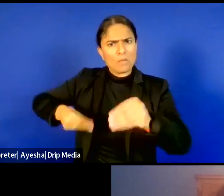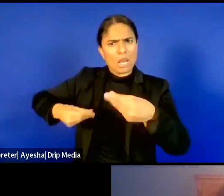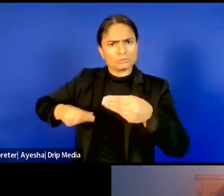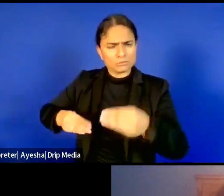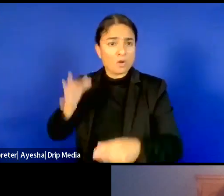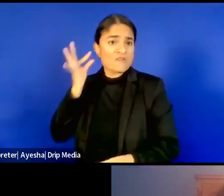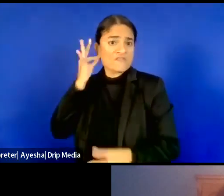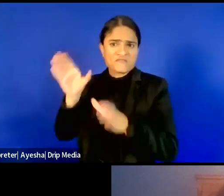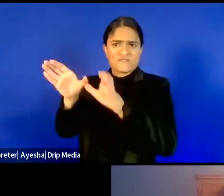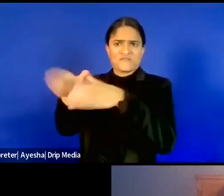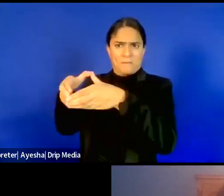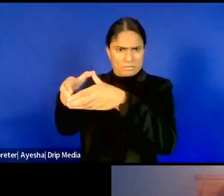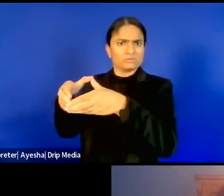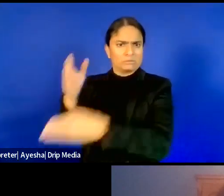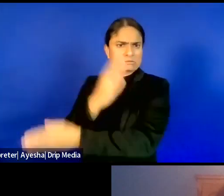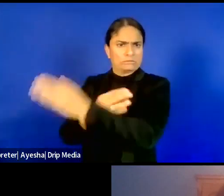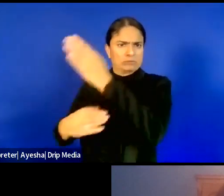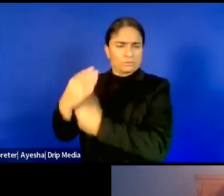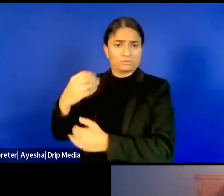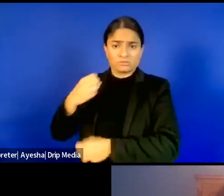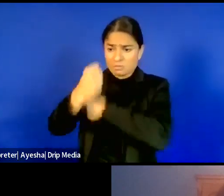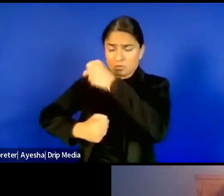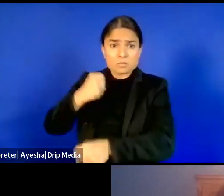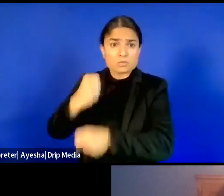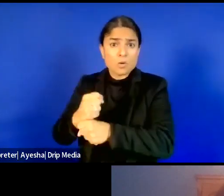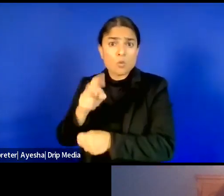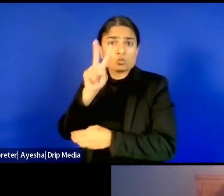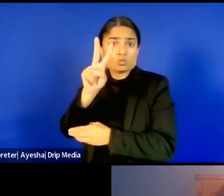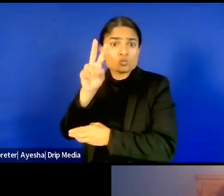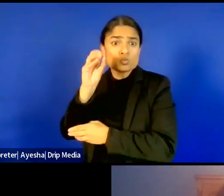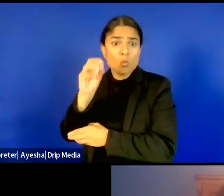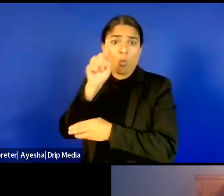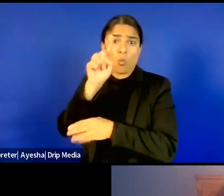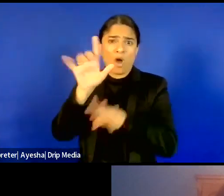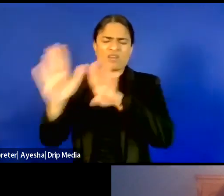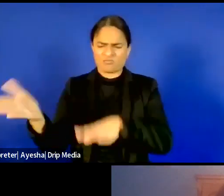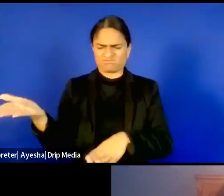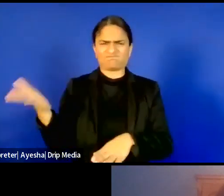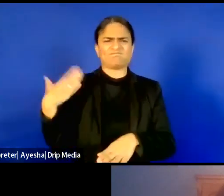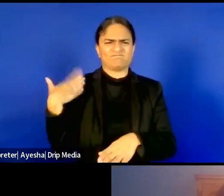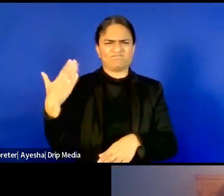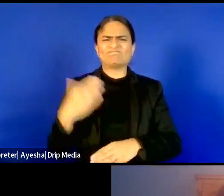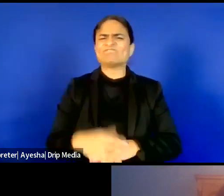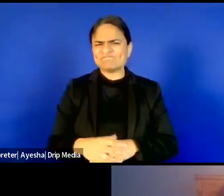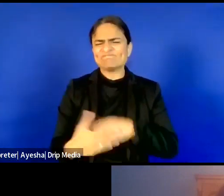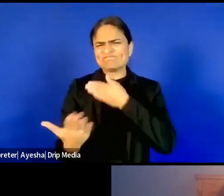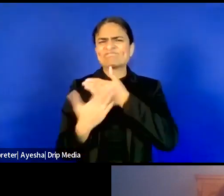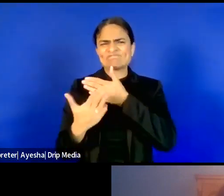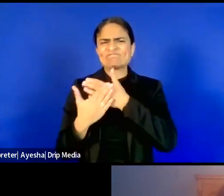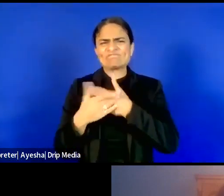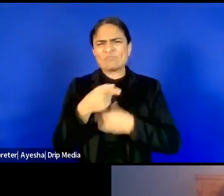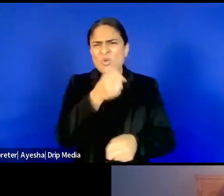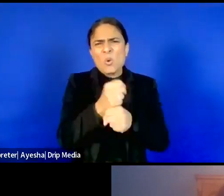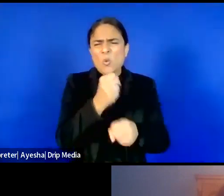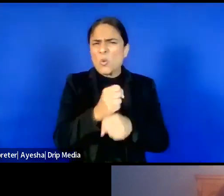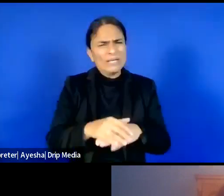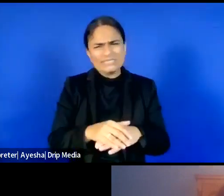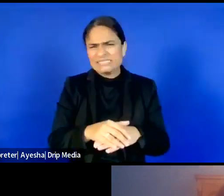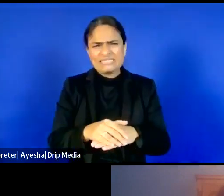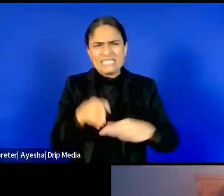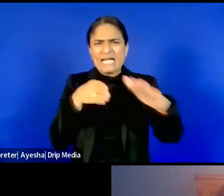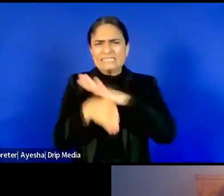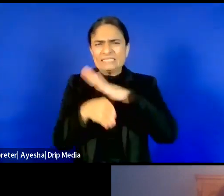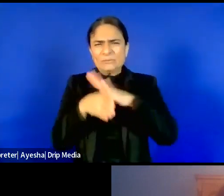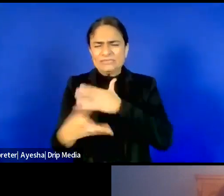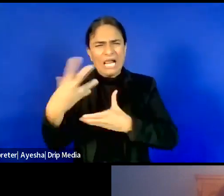calling on us to do better around accessibility and inclusion at our convenings. And we took that very seriously and